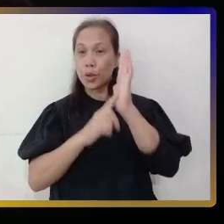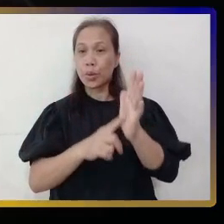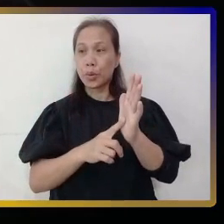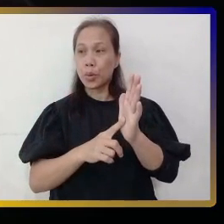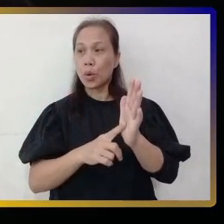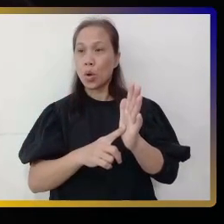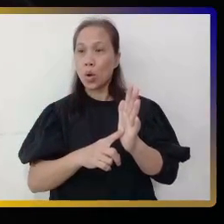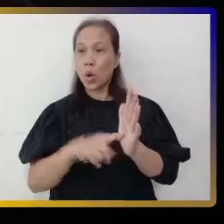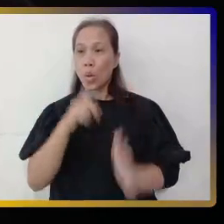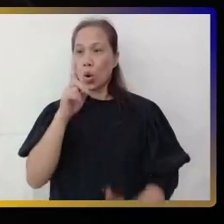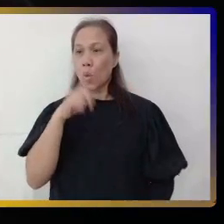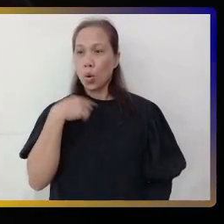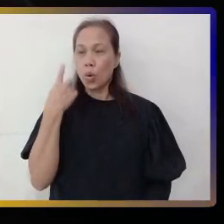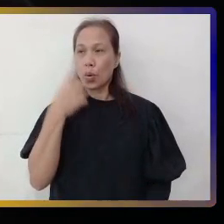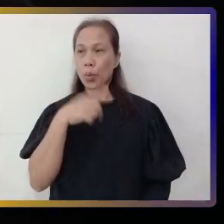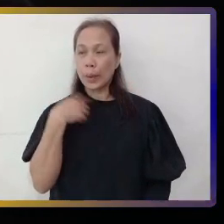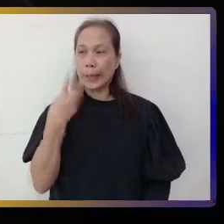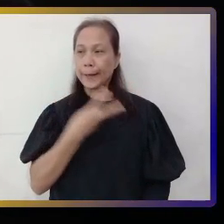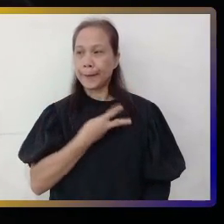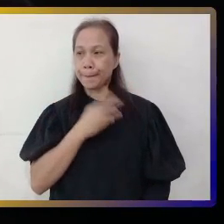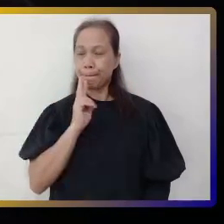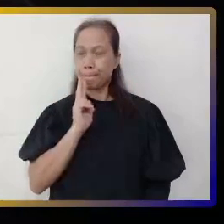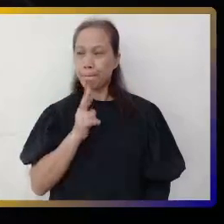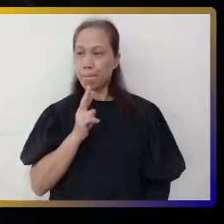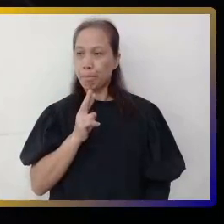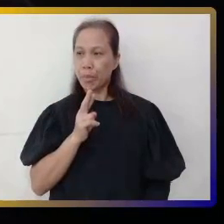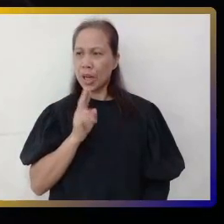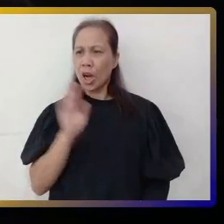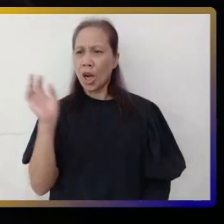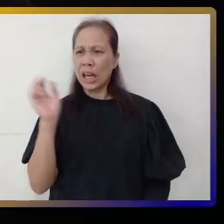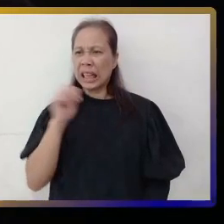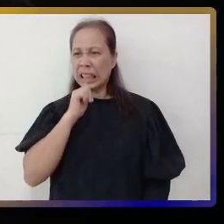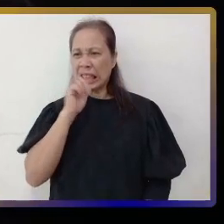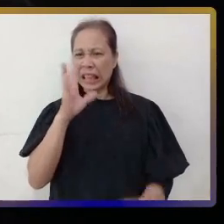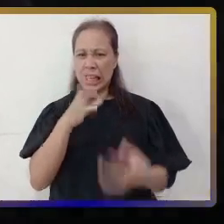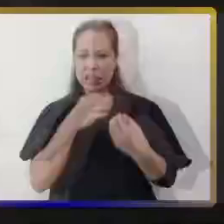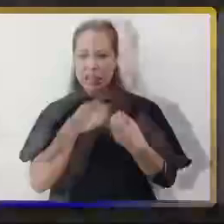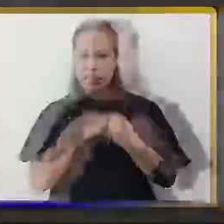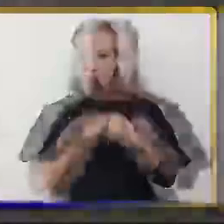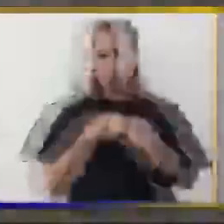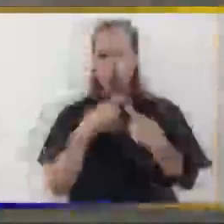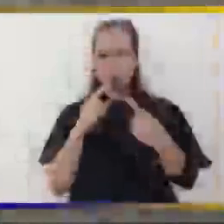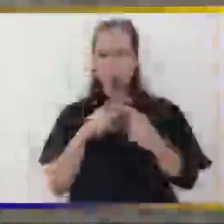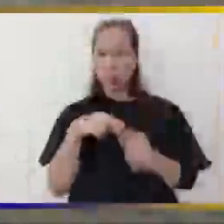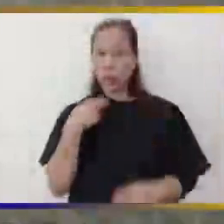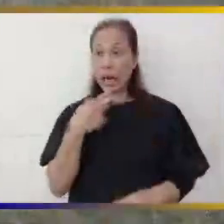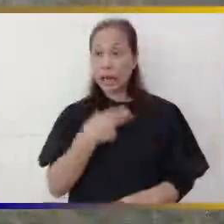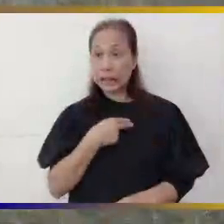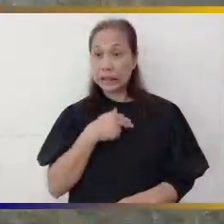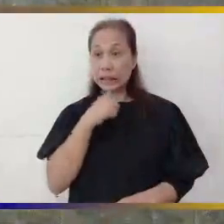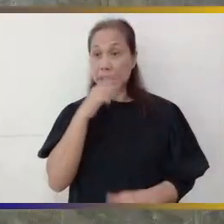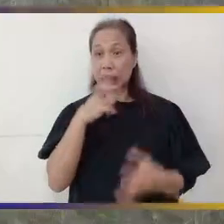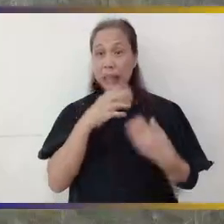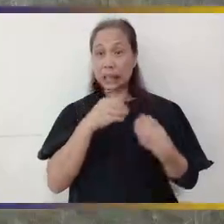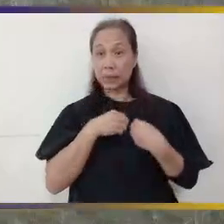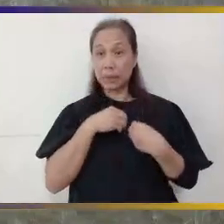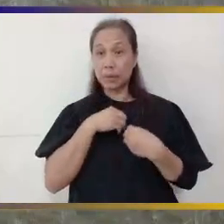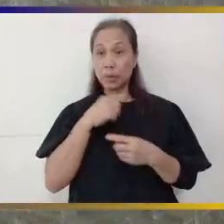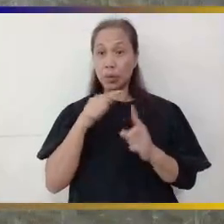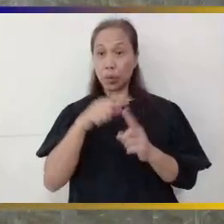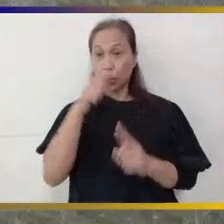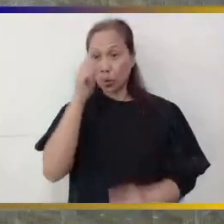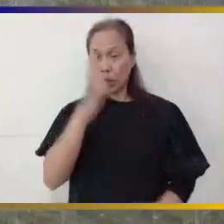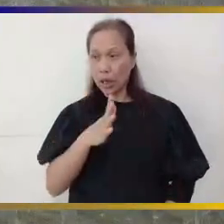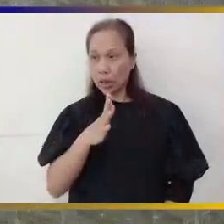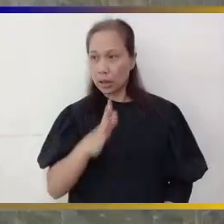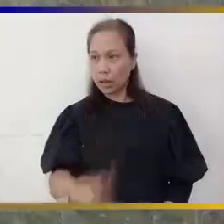Are because What is not acceptable for you you will not accept it but how in the